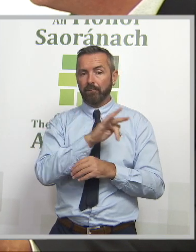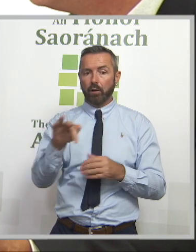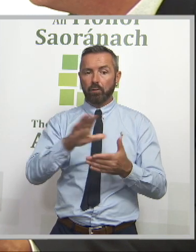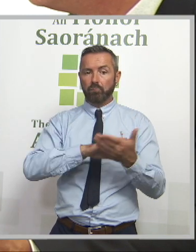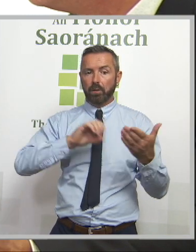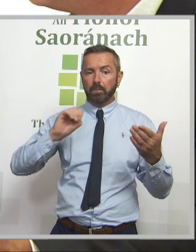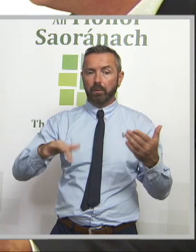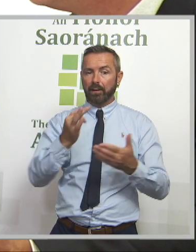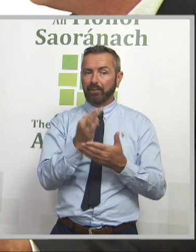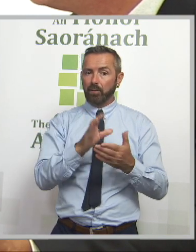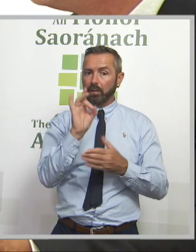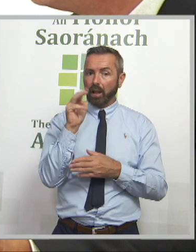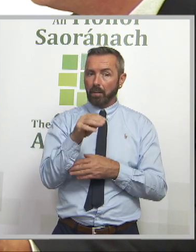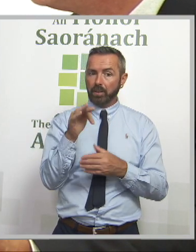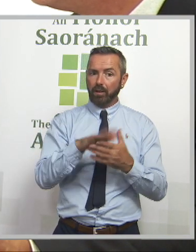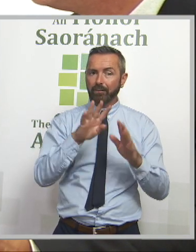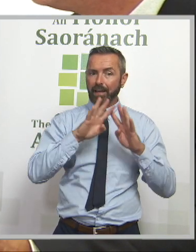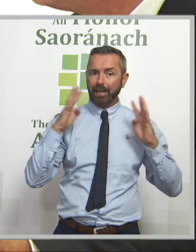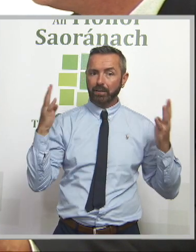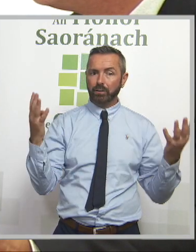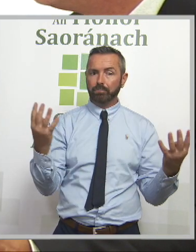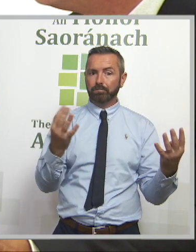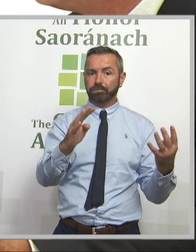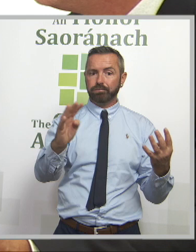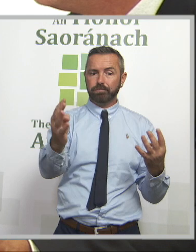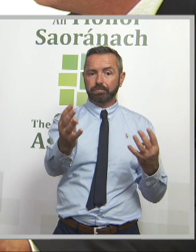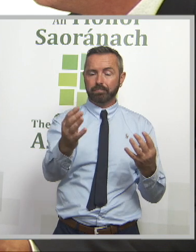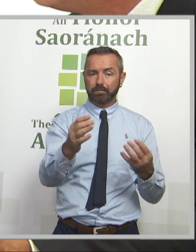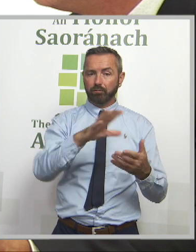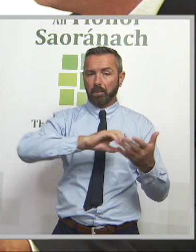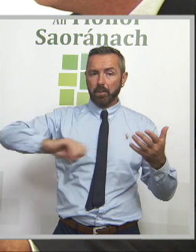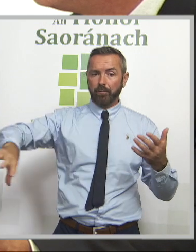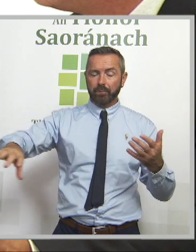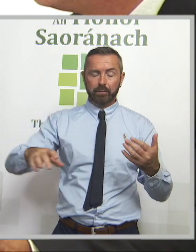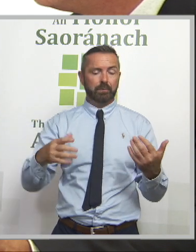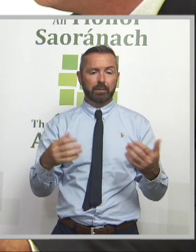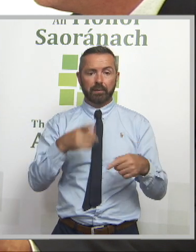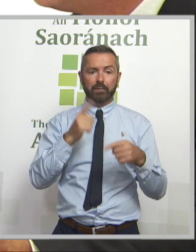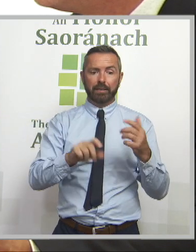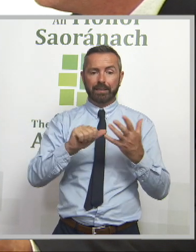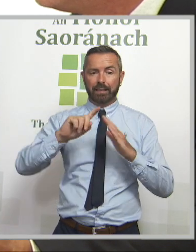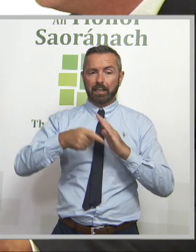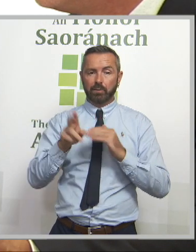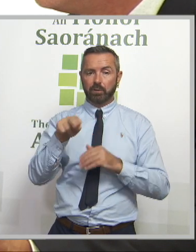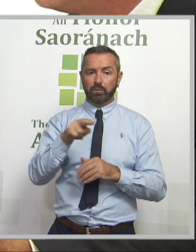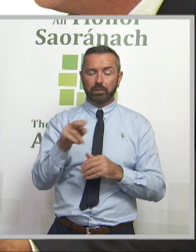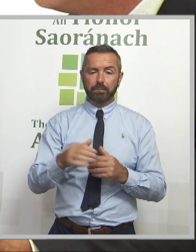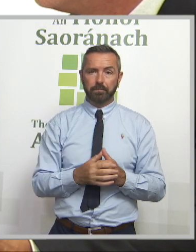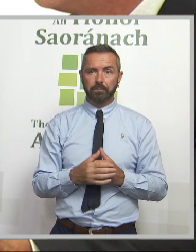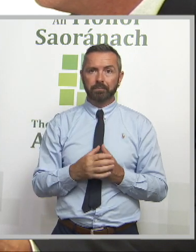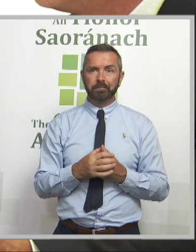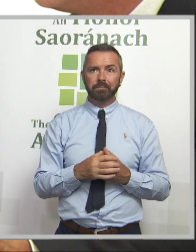a few kilometres of hedges. So there has been an increase in enforcement by the National Parks and Wildlife,